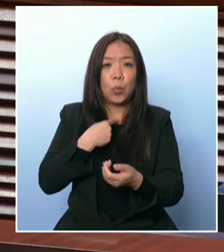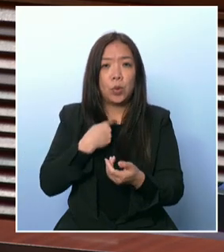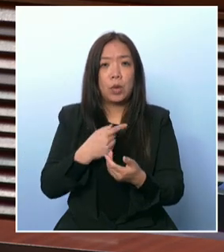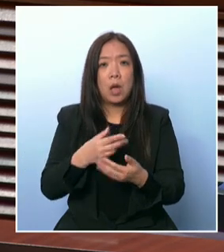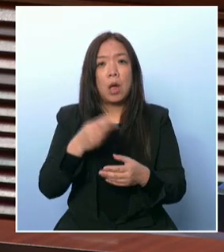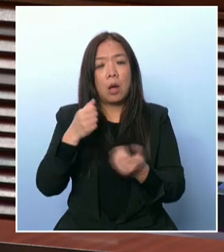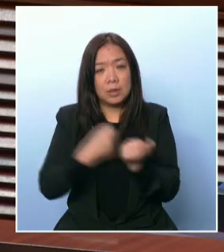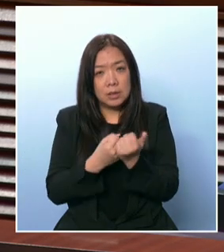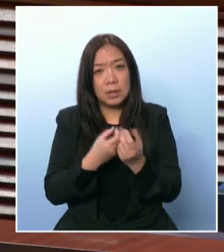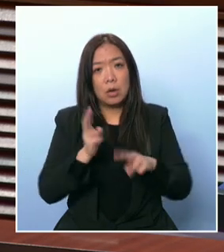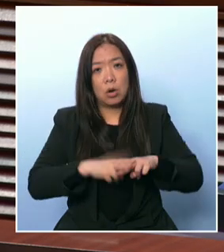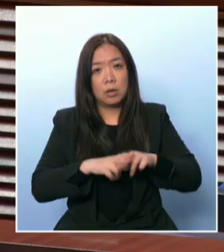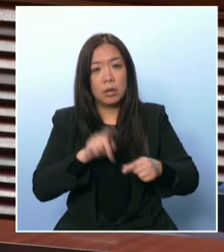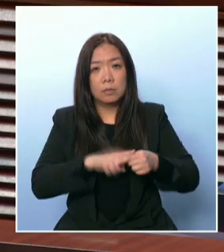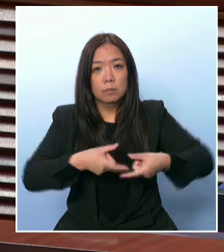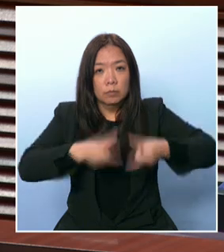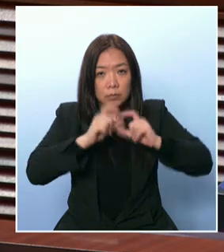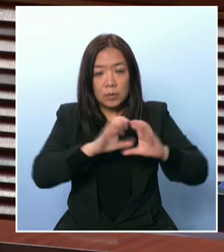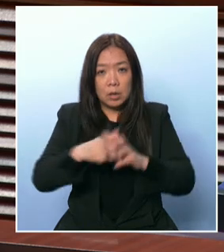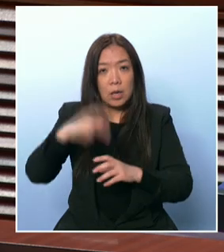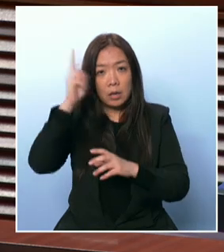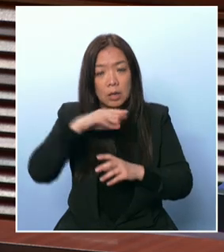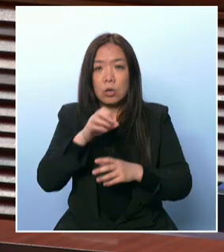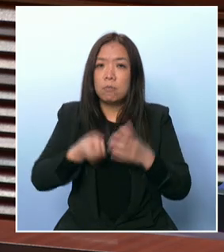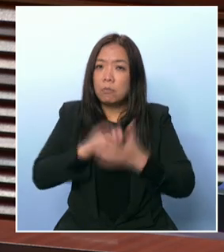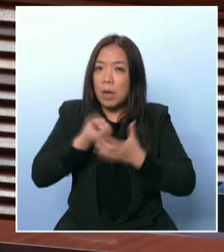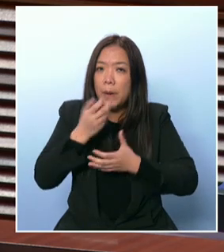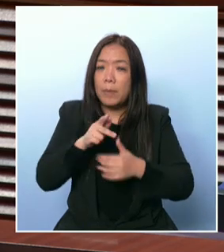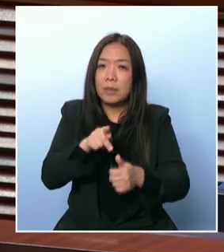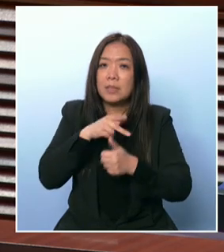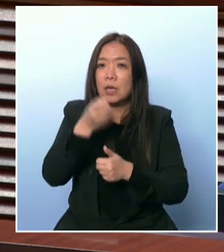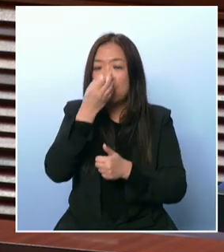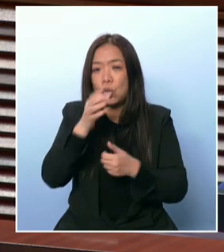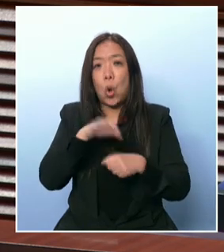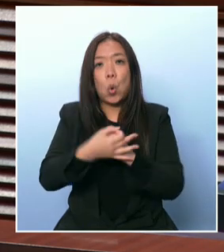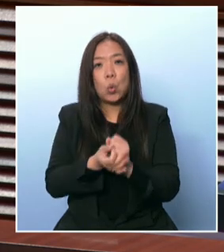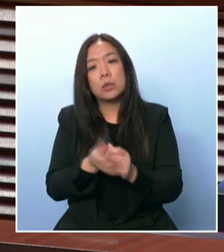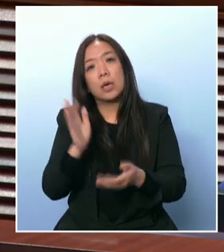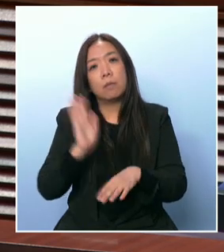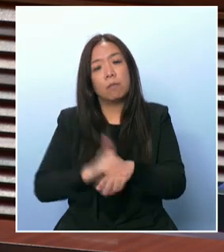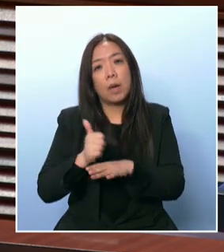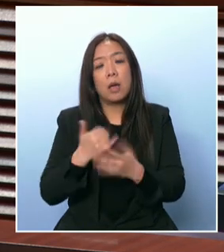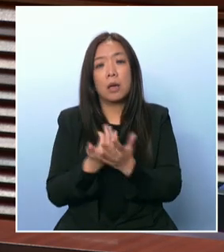local and national proprietary medicinal products to go global. I support that.